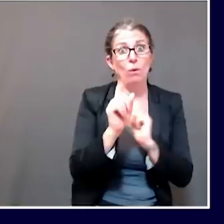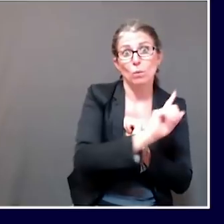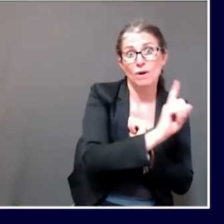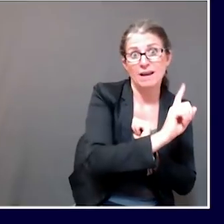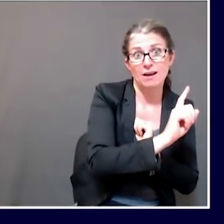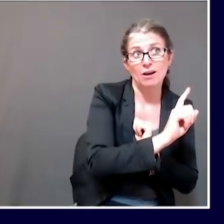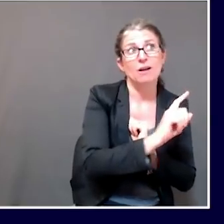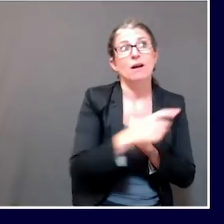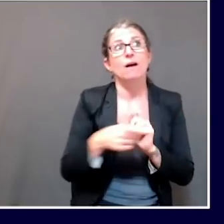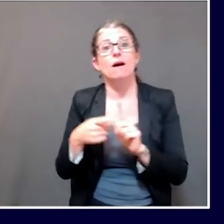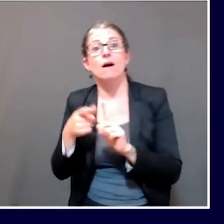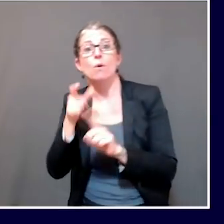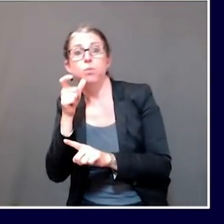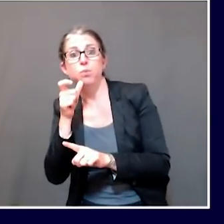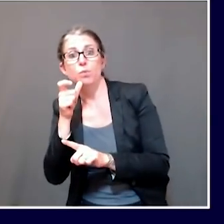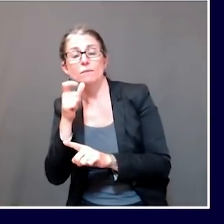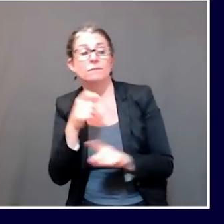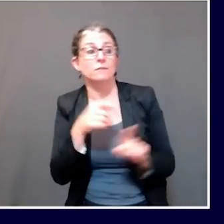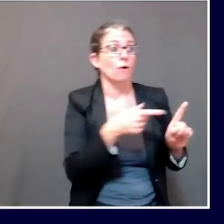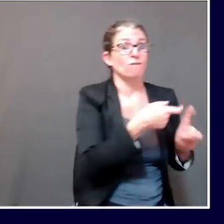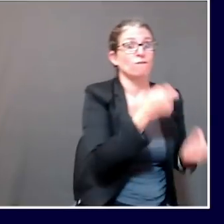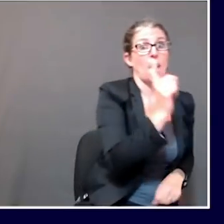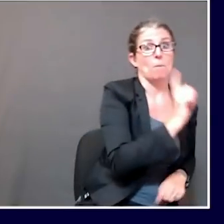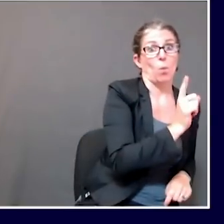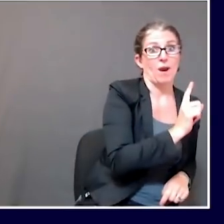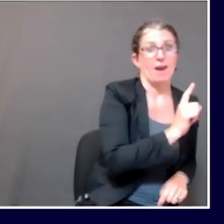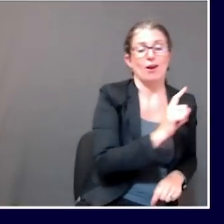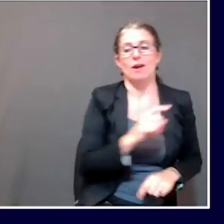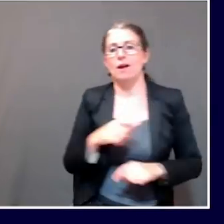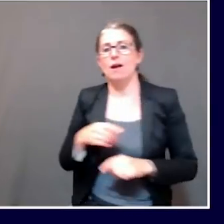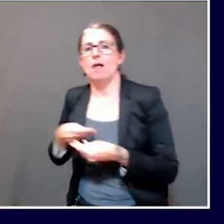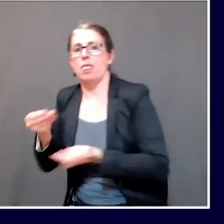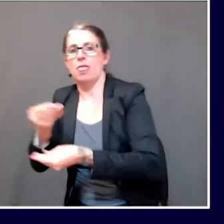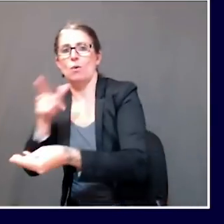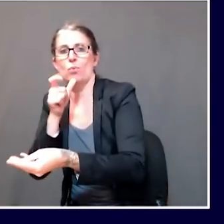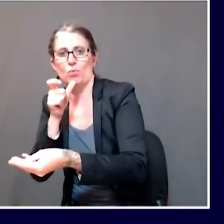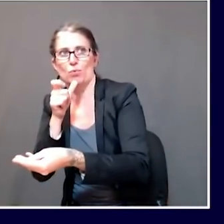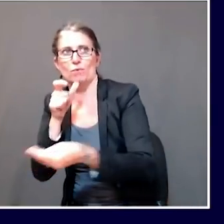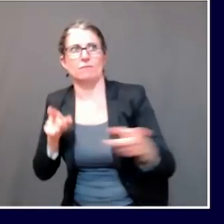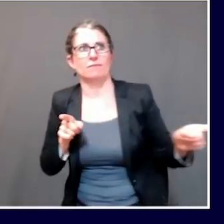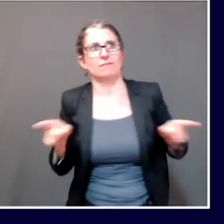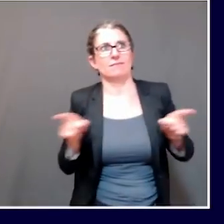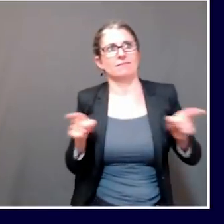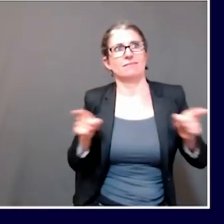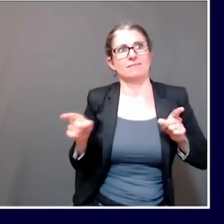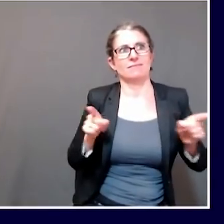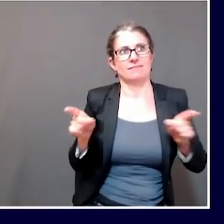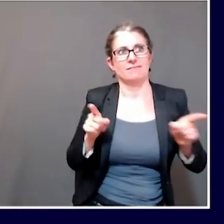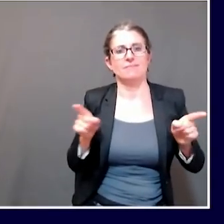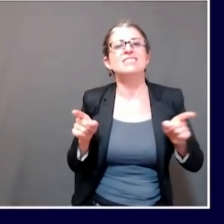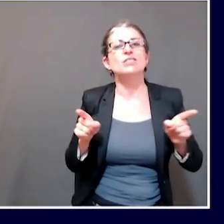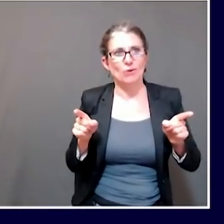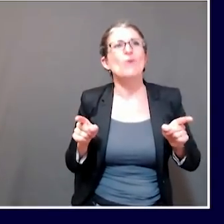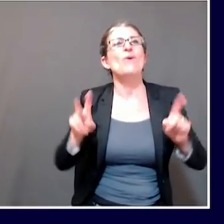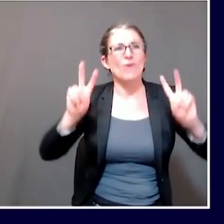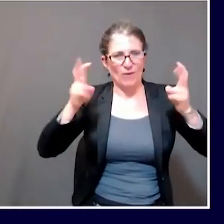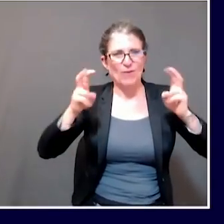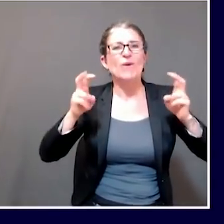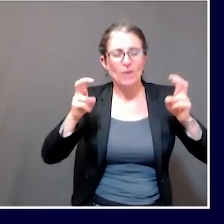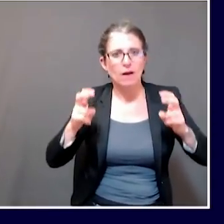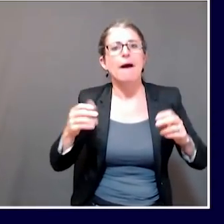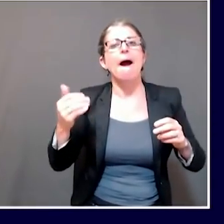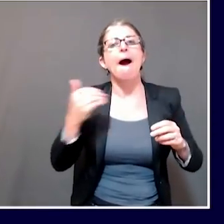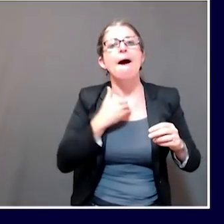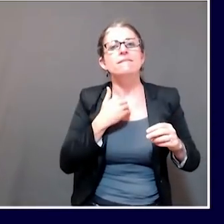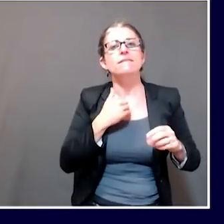to? One is called upstream investigation, the other is downstream. Upstream investigation is